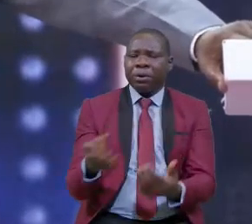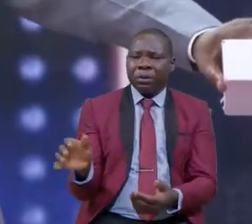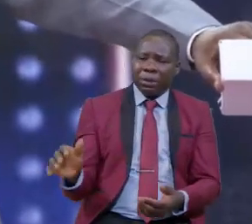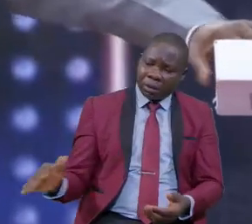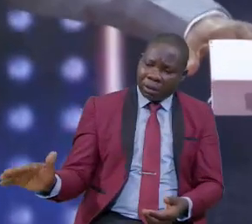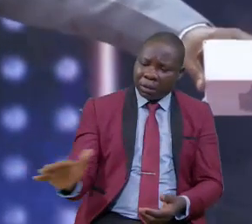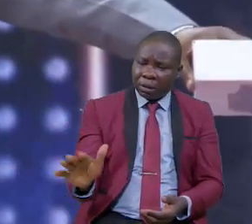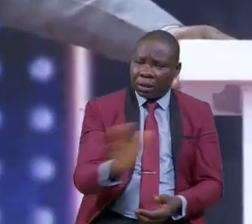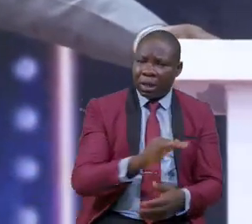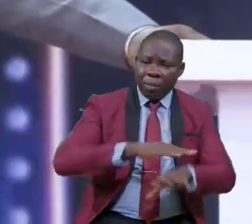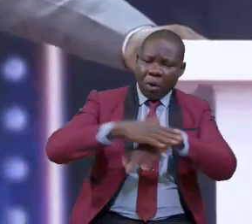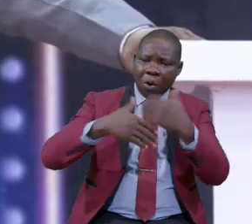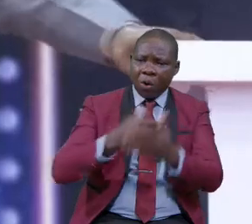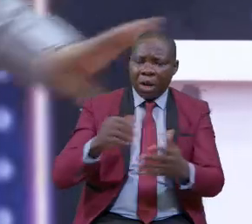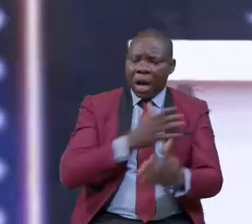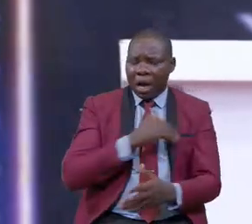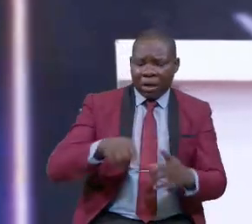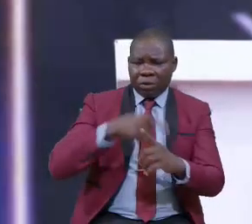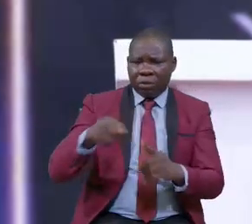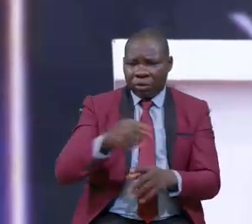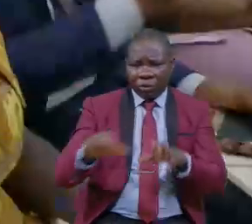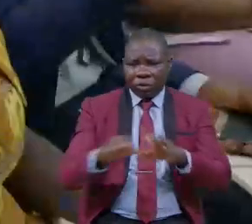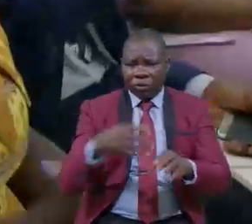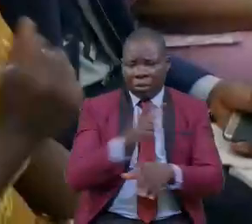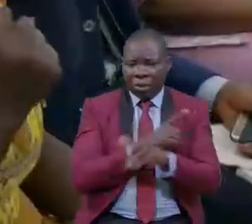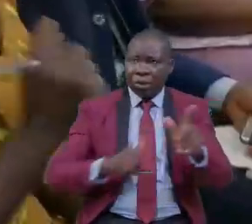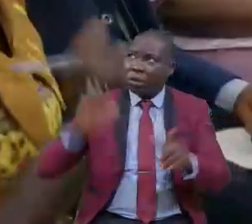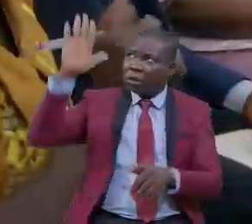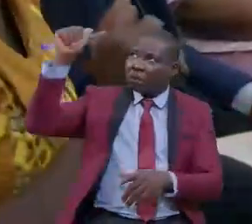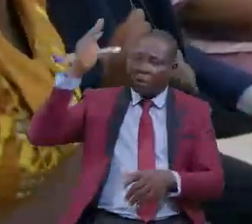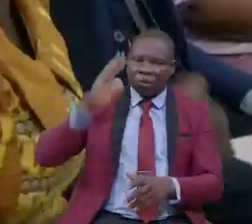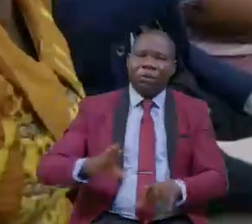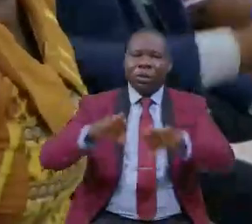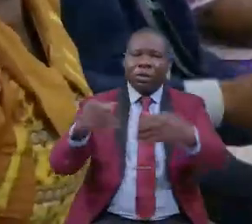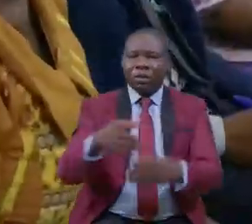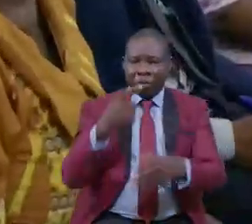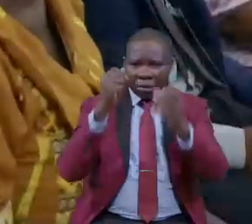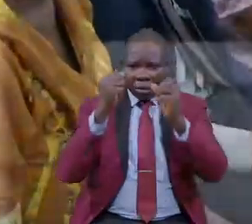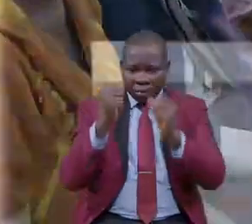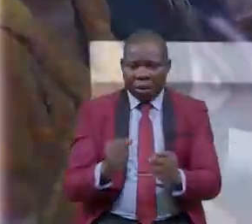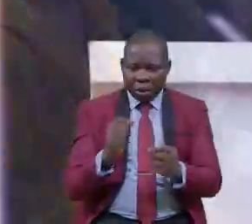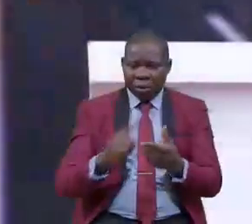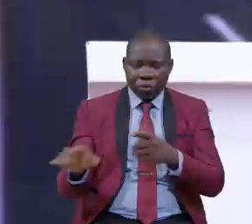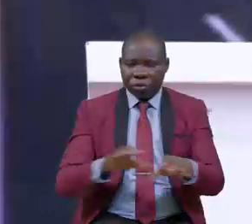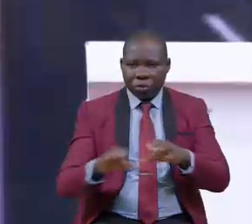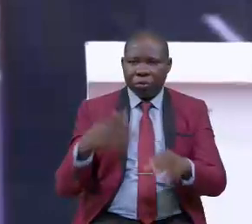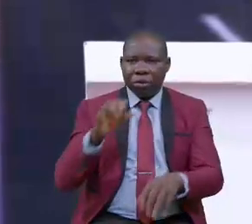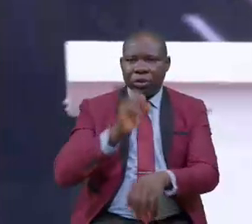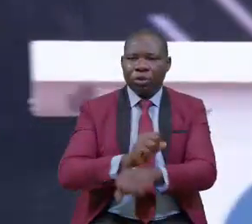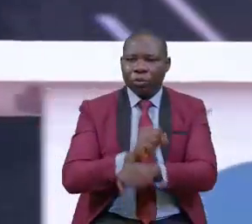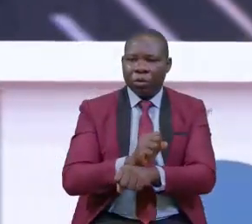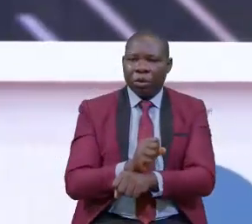the power you ought to have in Jesus' name. Amen. Or in Kumasi